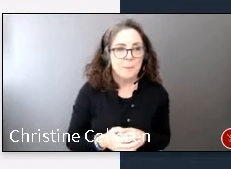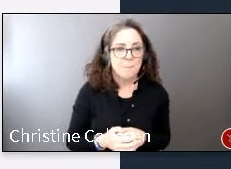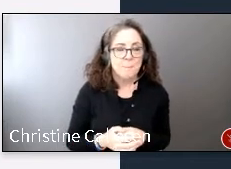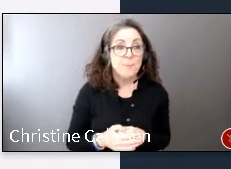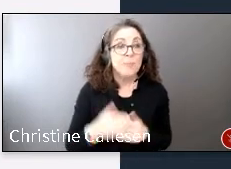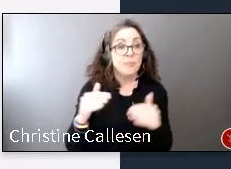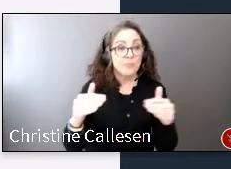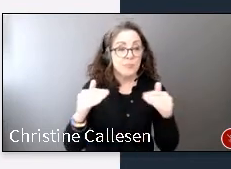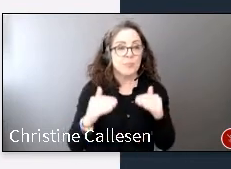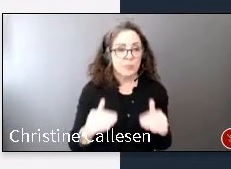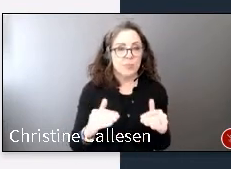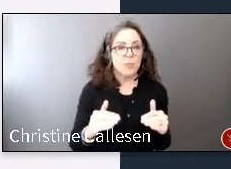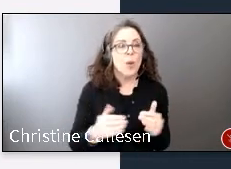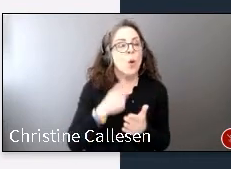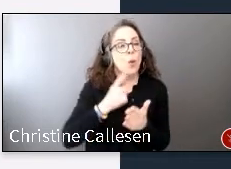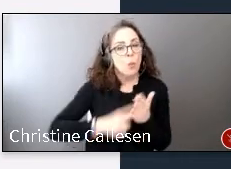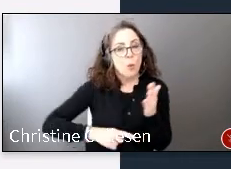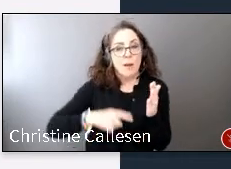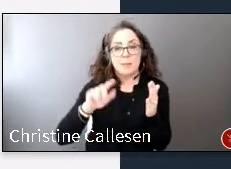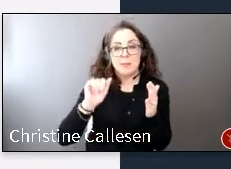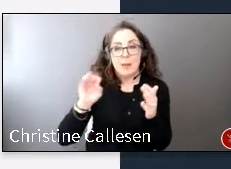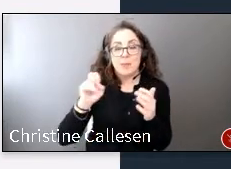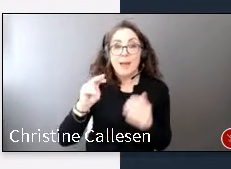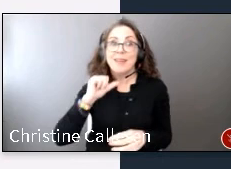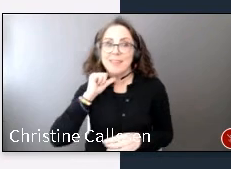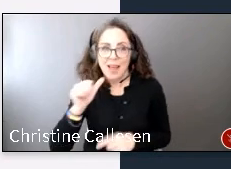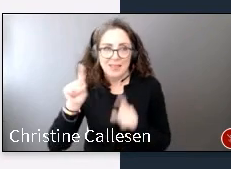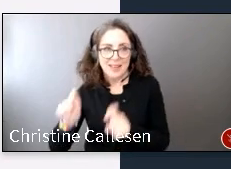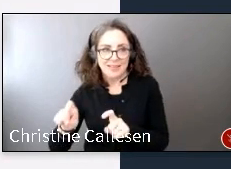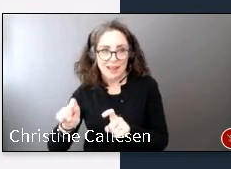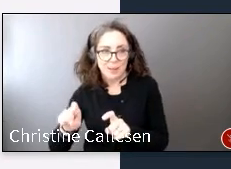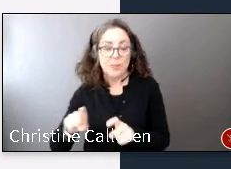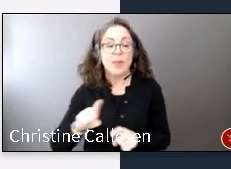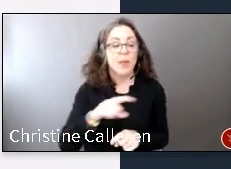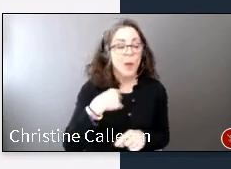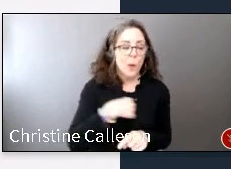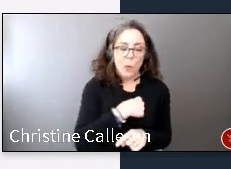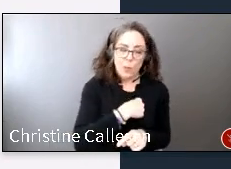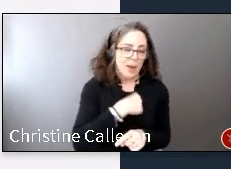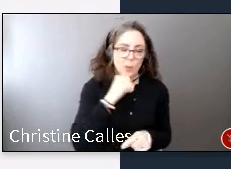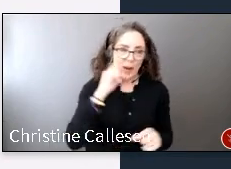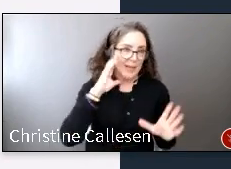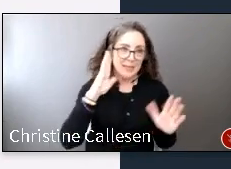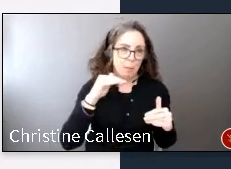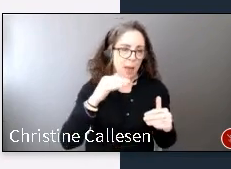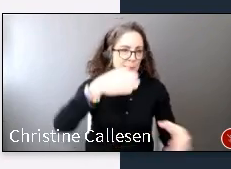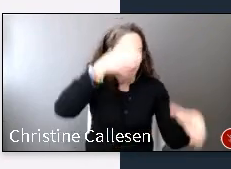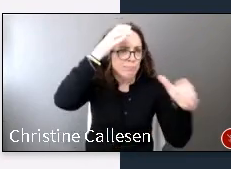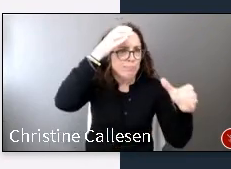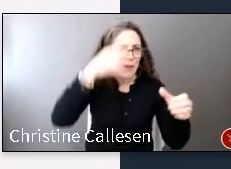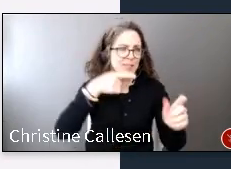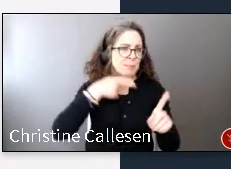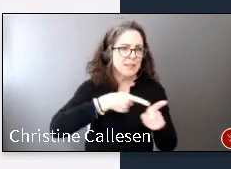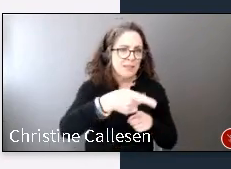Next, we want to jump to what is Amazon not testing. We want to ensure that we don't expect deep knowledge of a